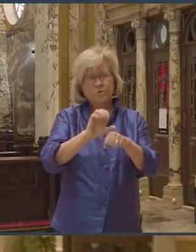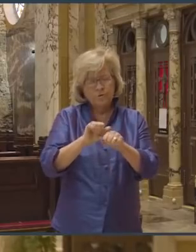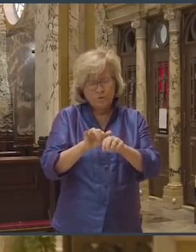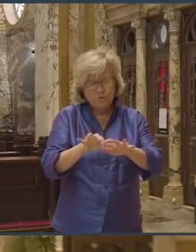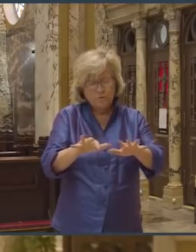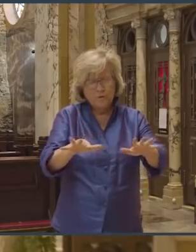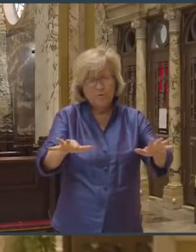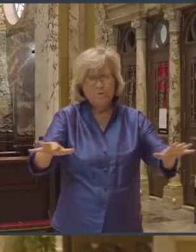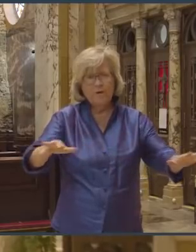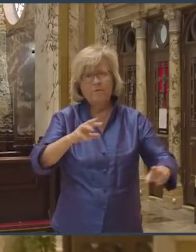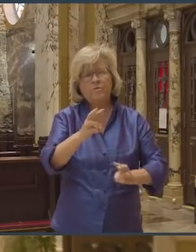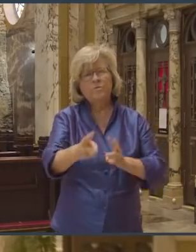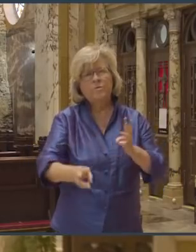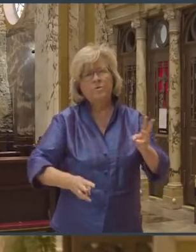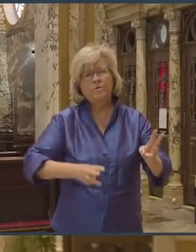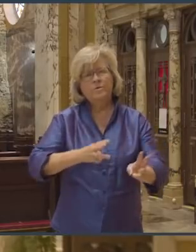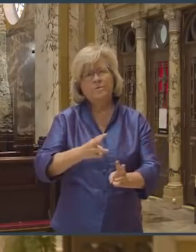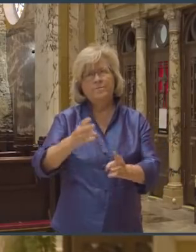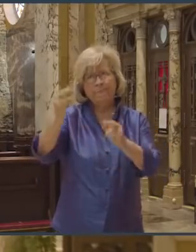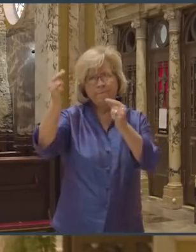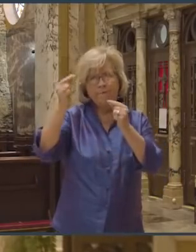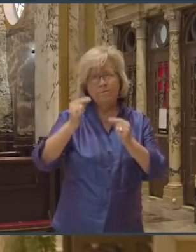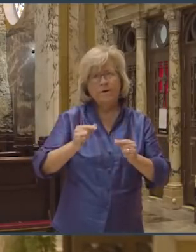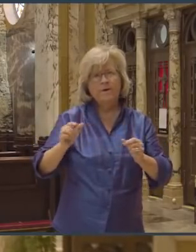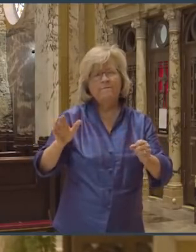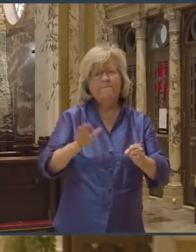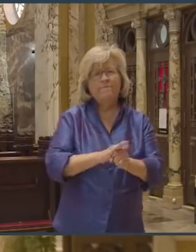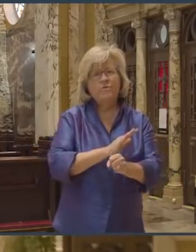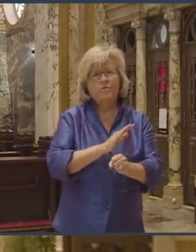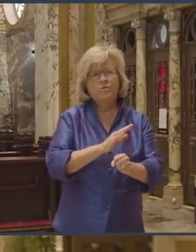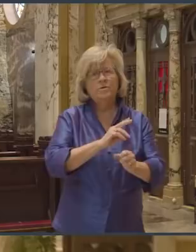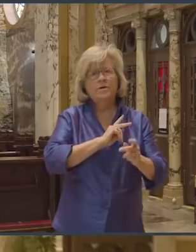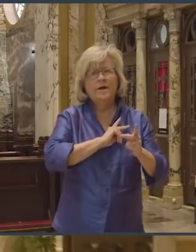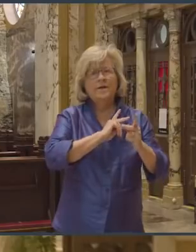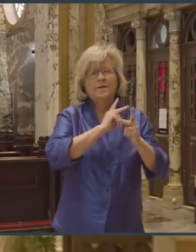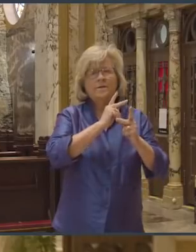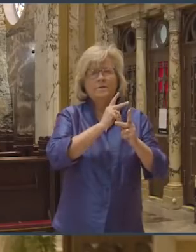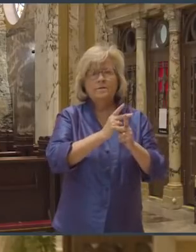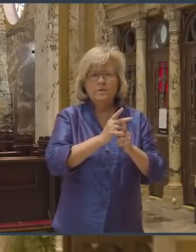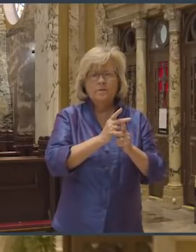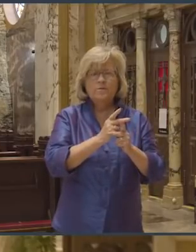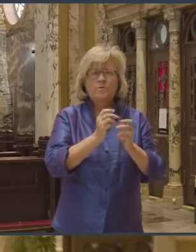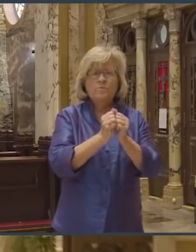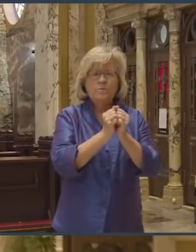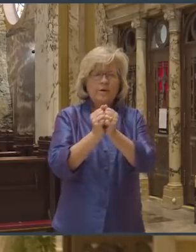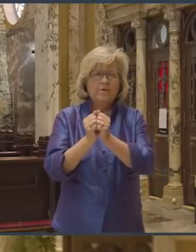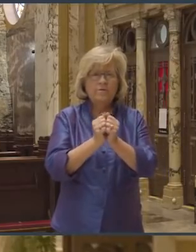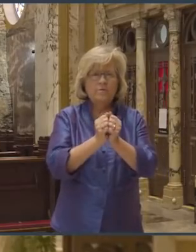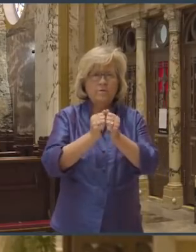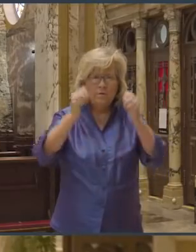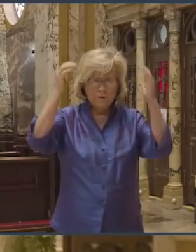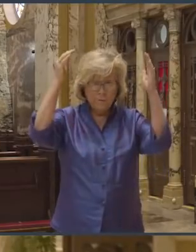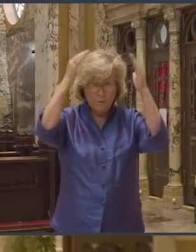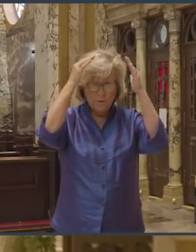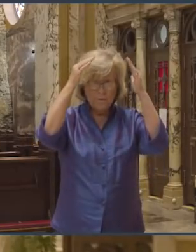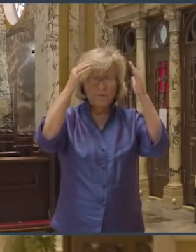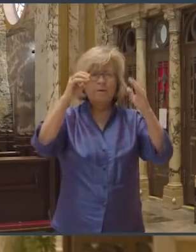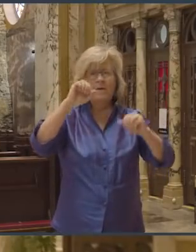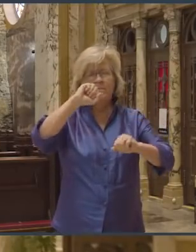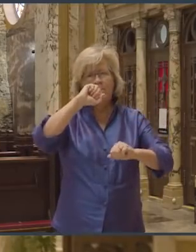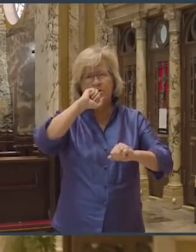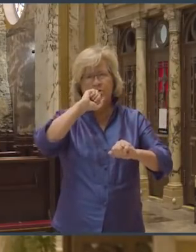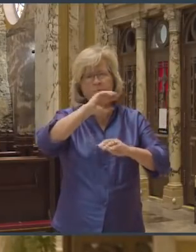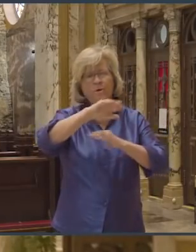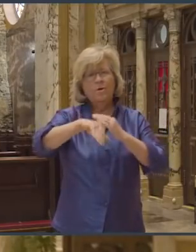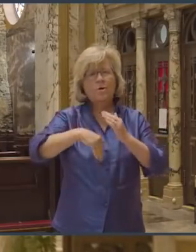throughout the world and bring her to the fullness of charity, together with Francis, our Pope, and Michael, our bishop, and